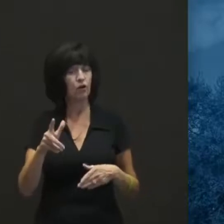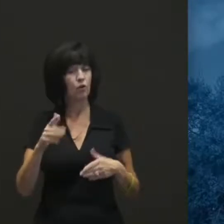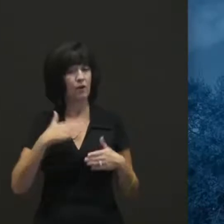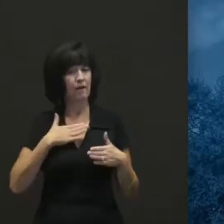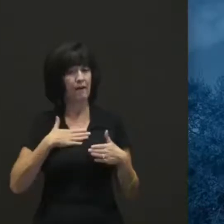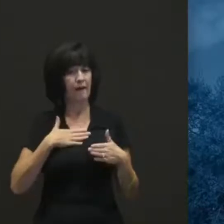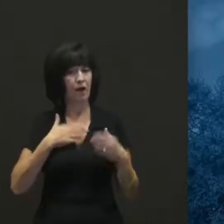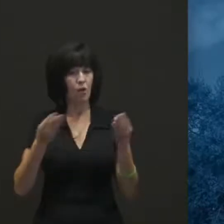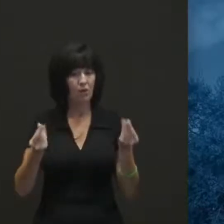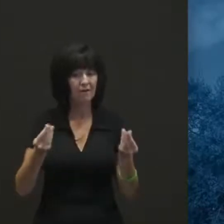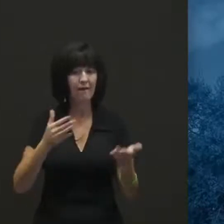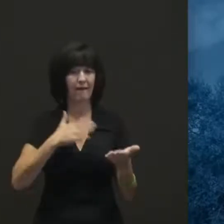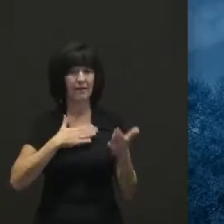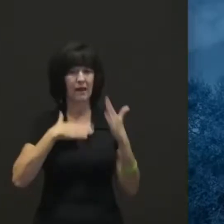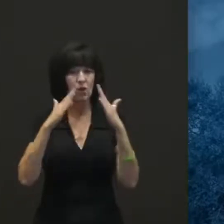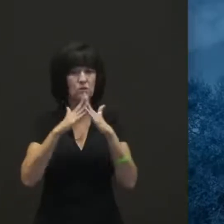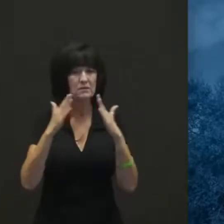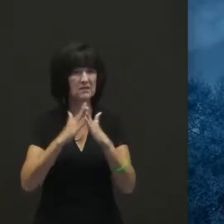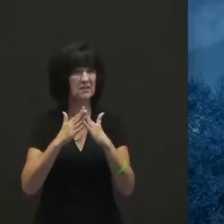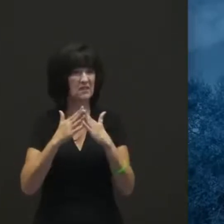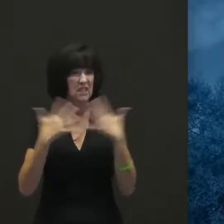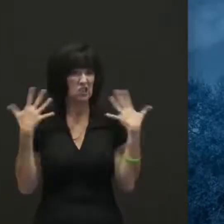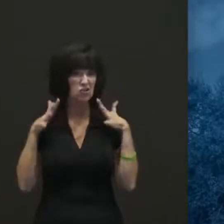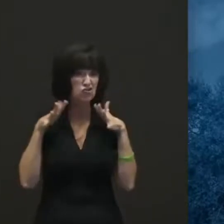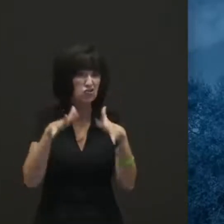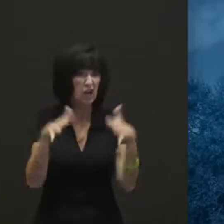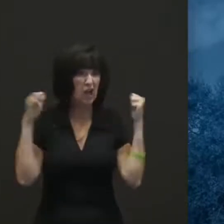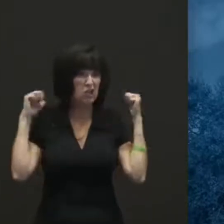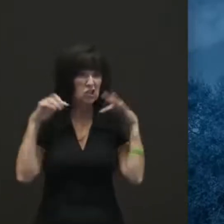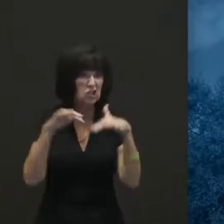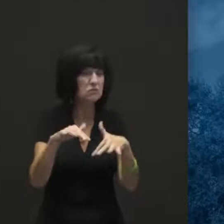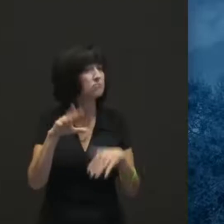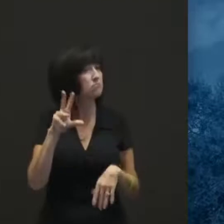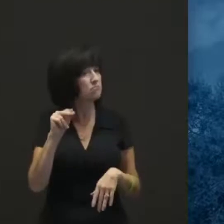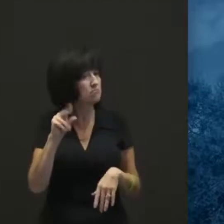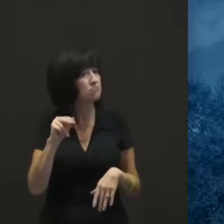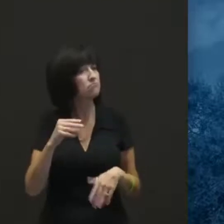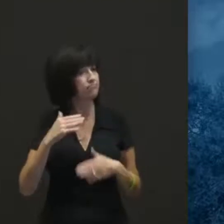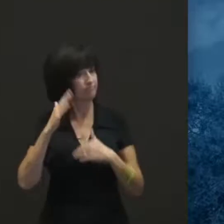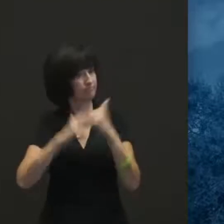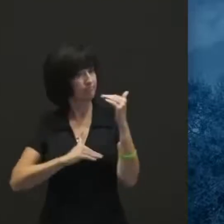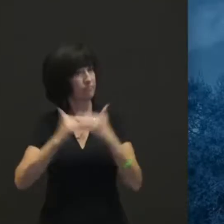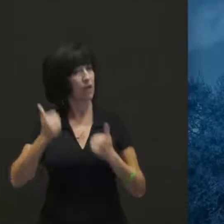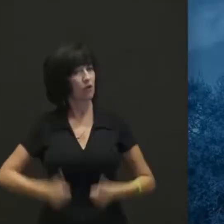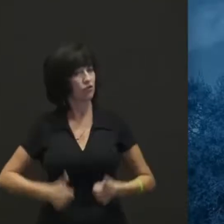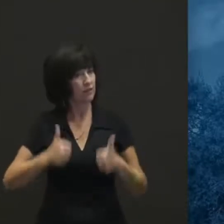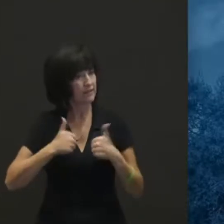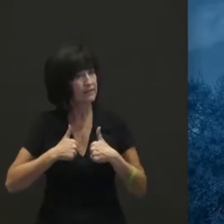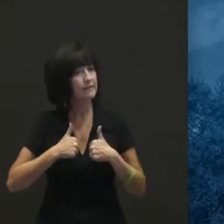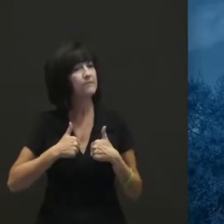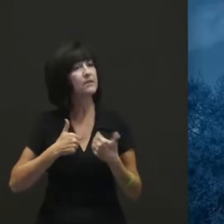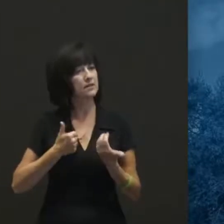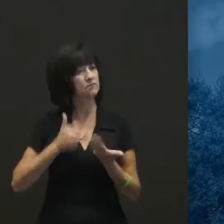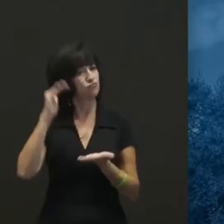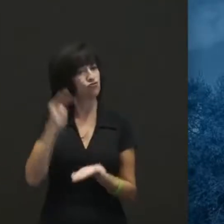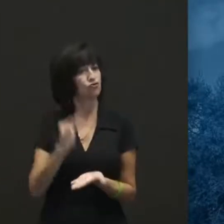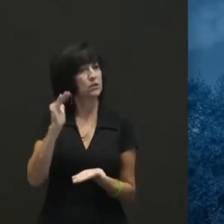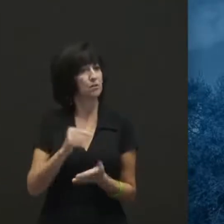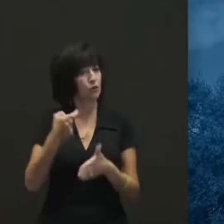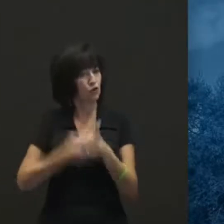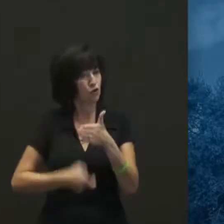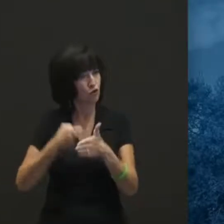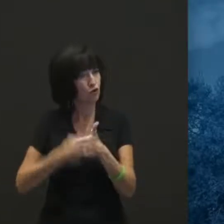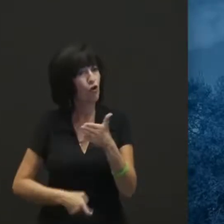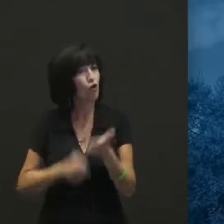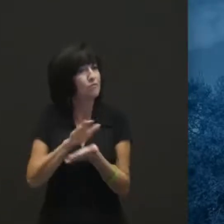cost of living, that's less risky in the time of a pandemic. It's got a great quality of life and a really